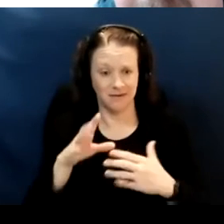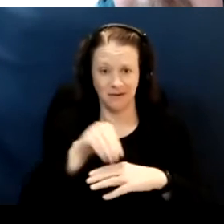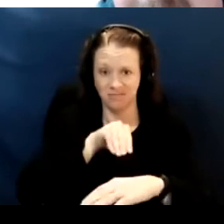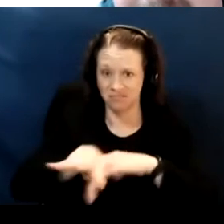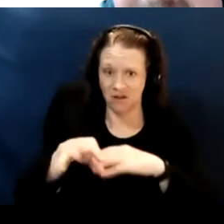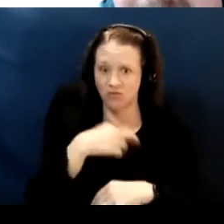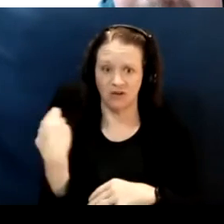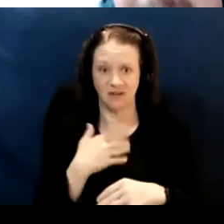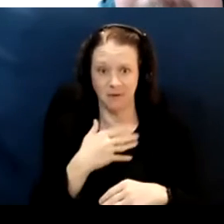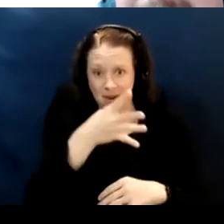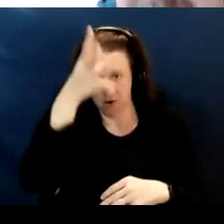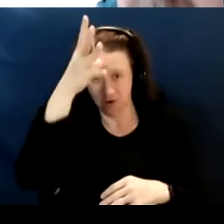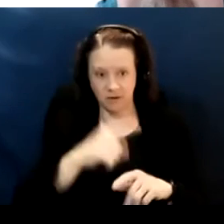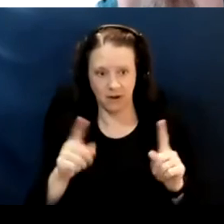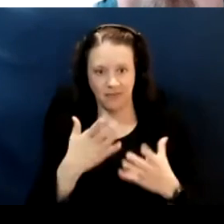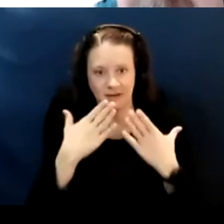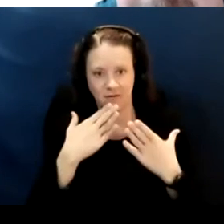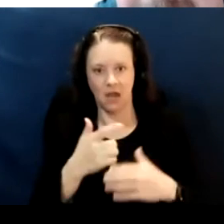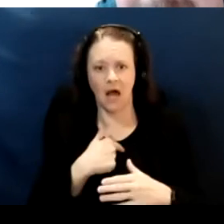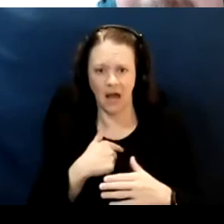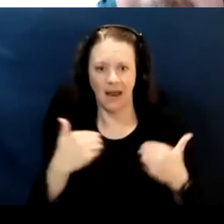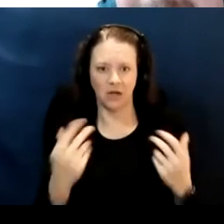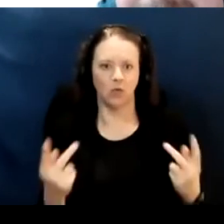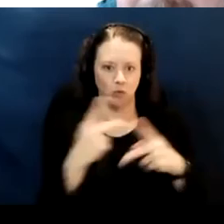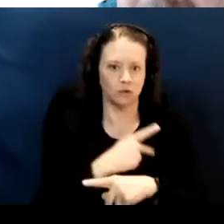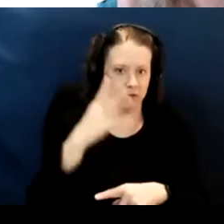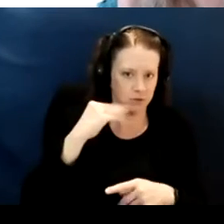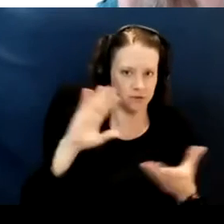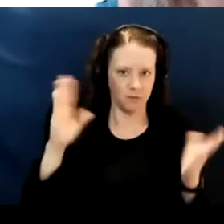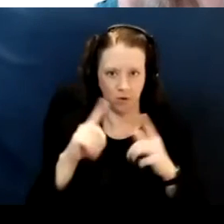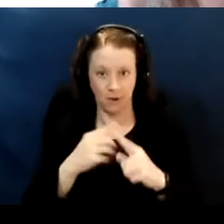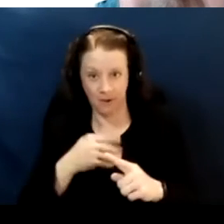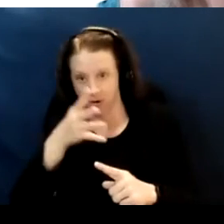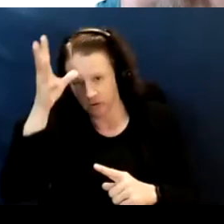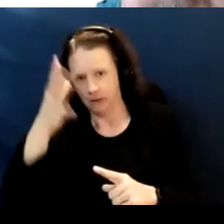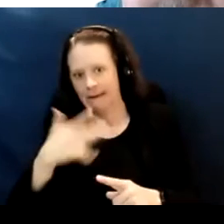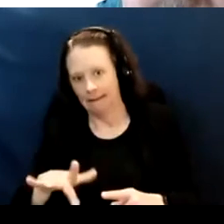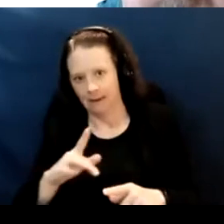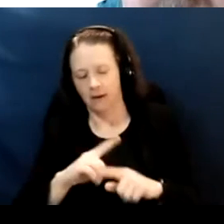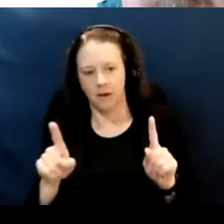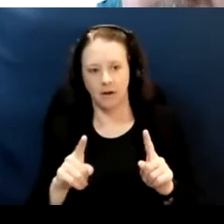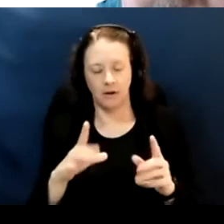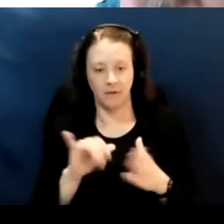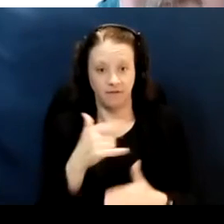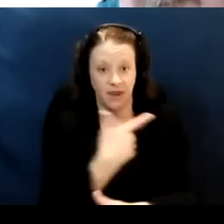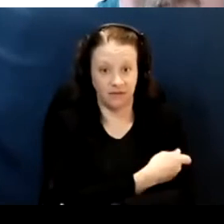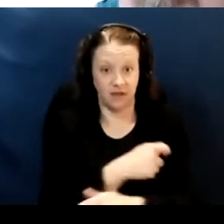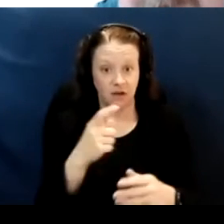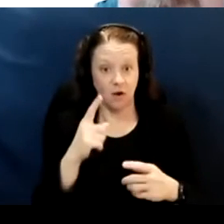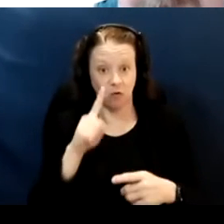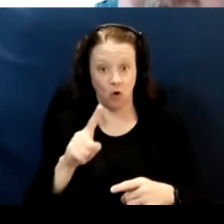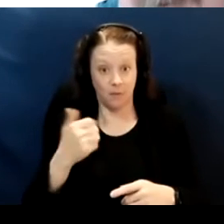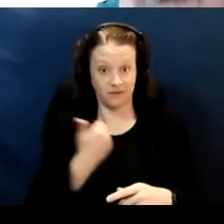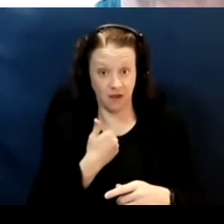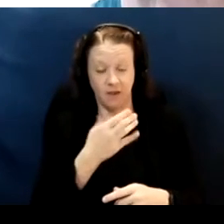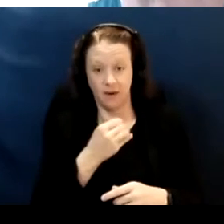risk. But thankfully I was worse off than my parents were. So, but yeah, the vaccine to my parents and us, we felt so comfortable